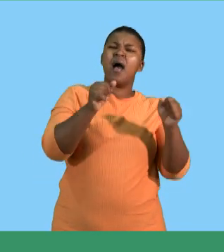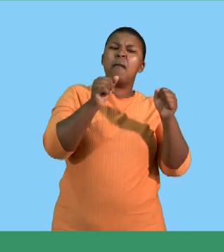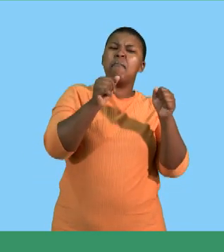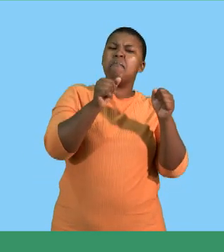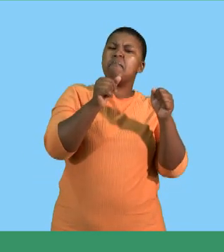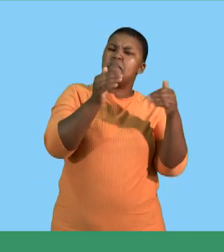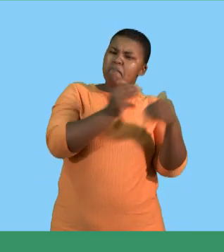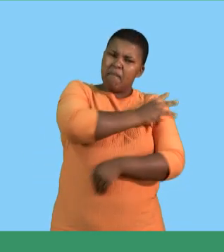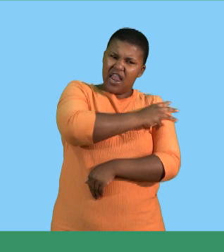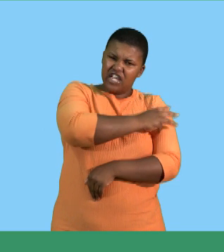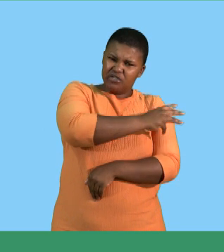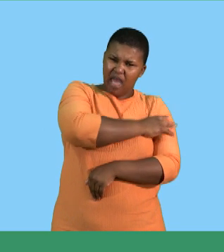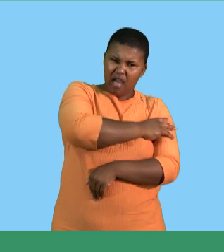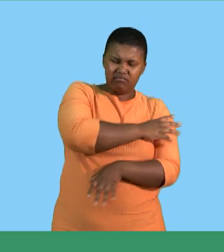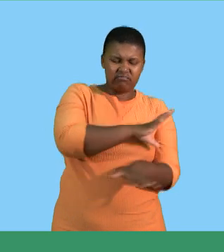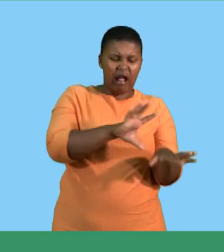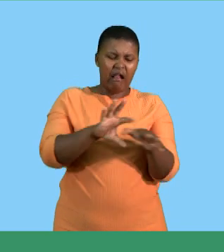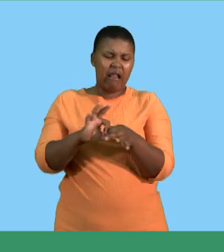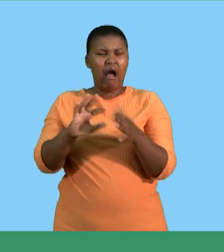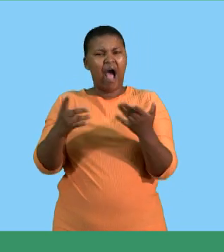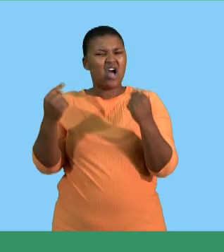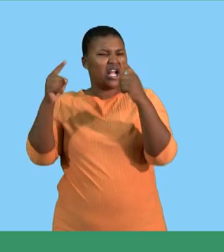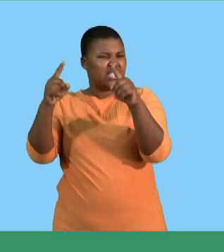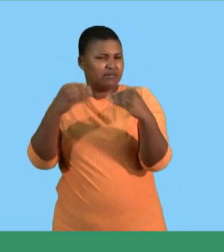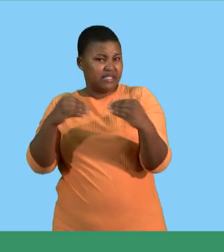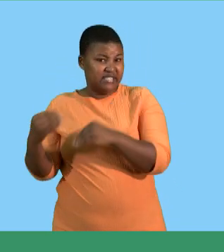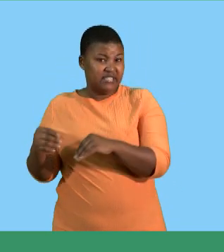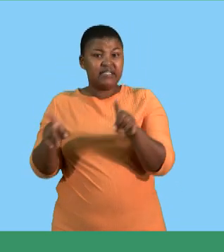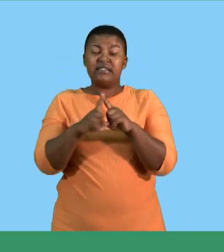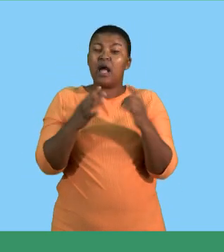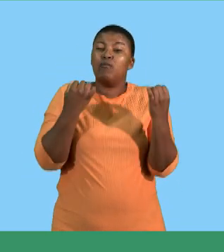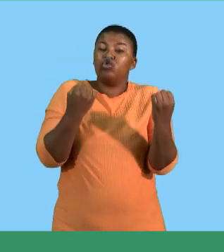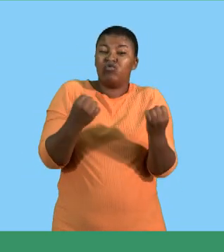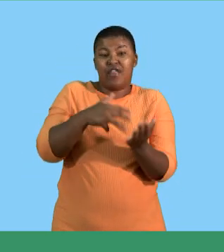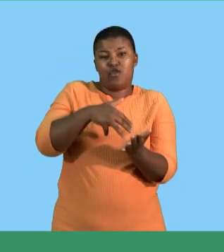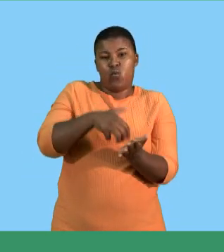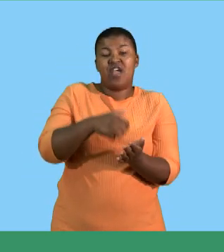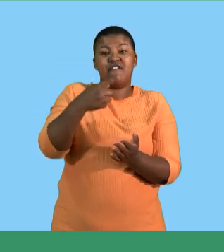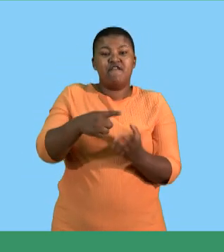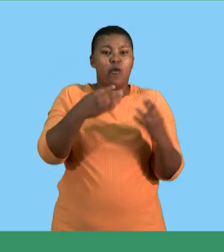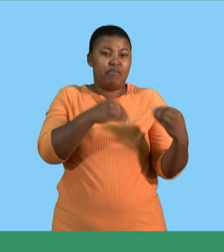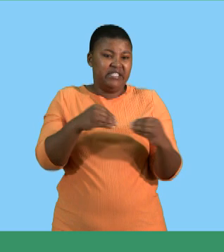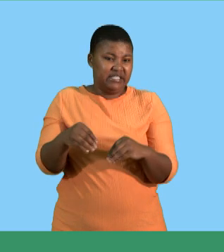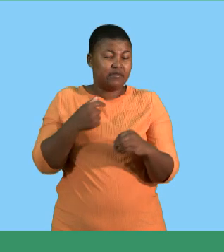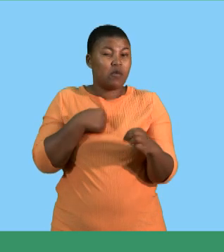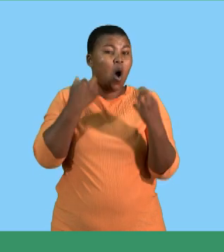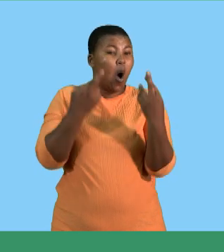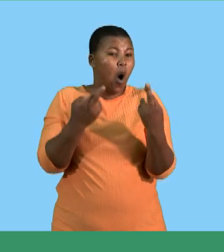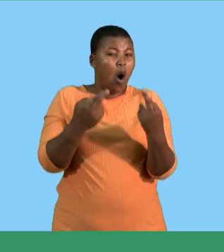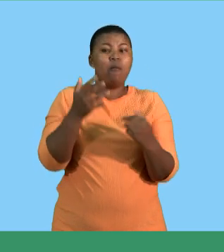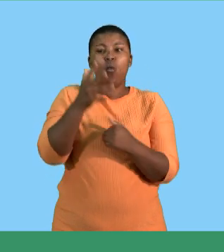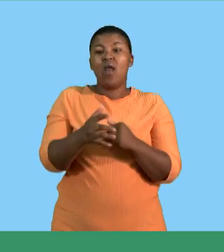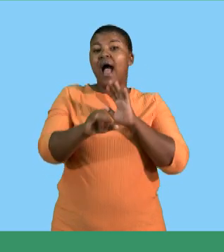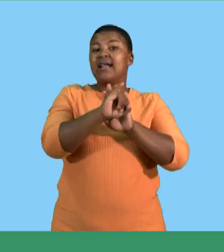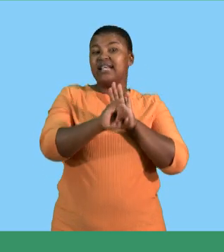management and the success of a business and also strengths and weaknesses of a business. So we will hopefully be able